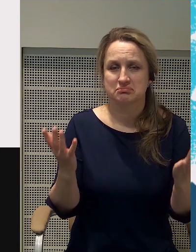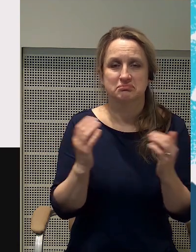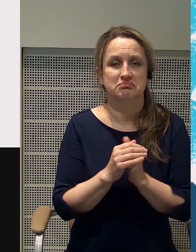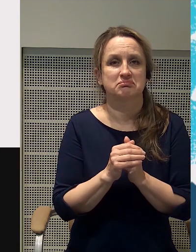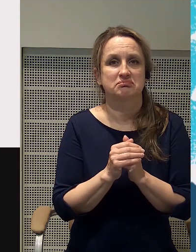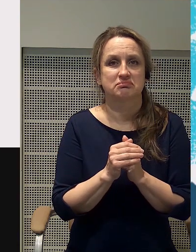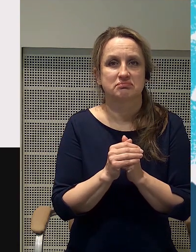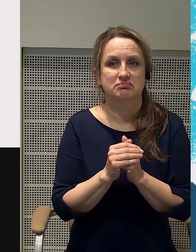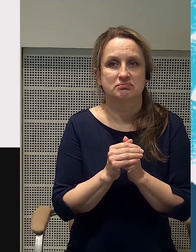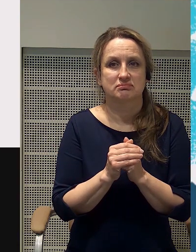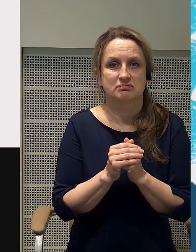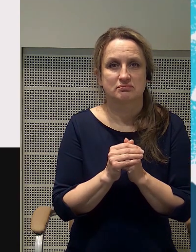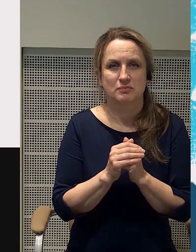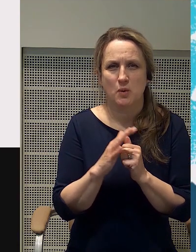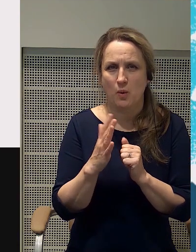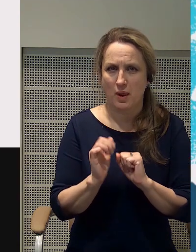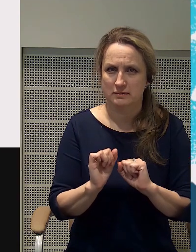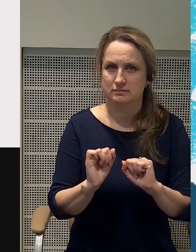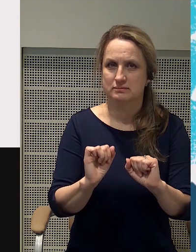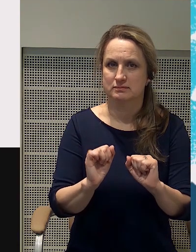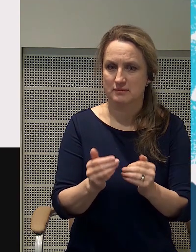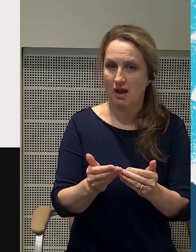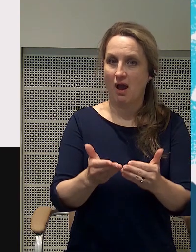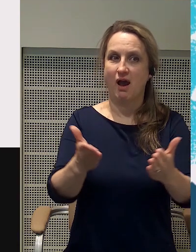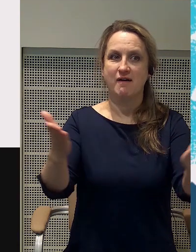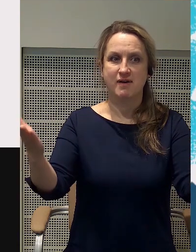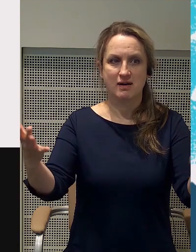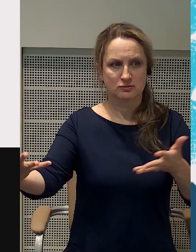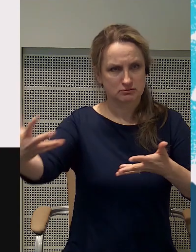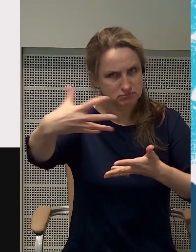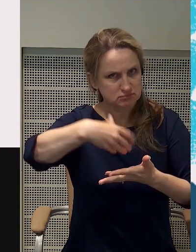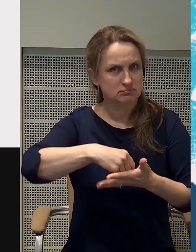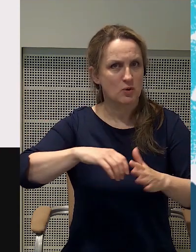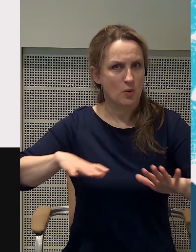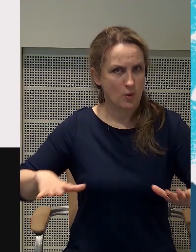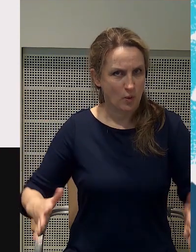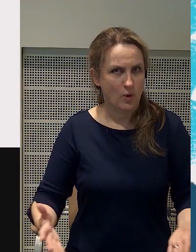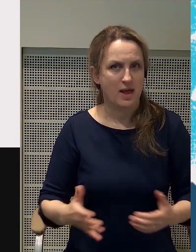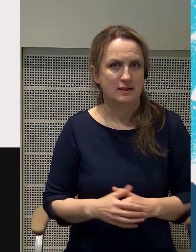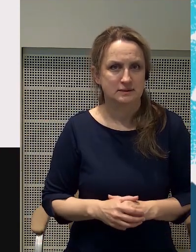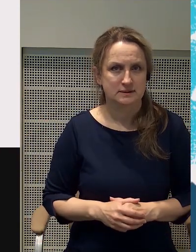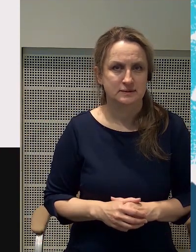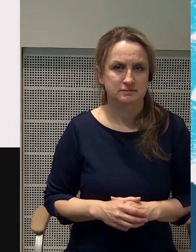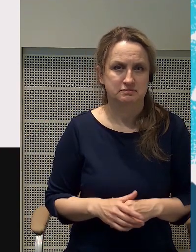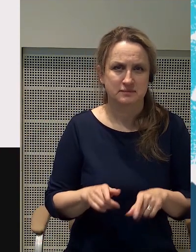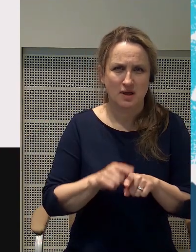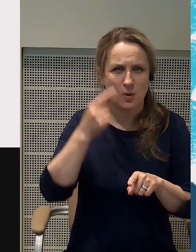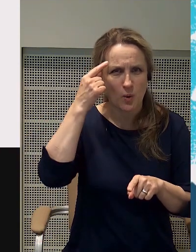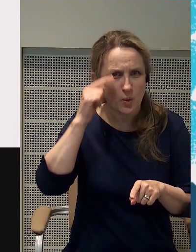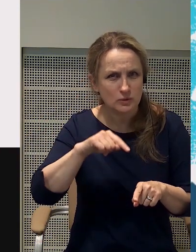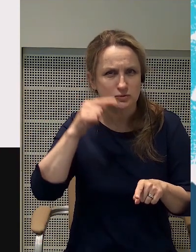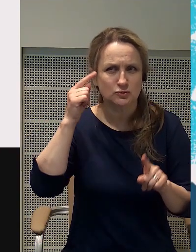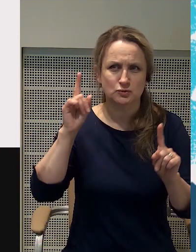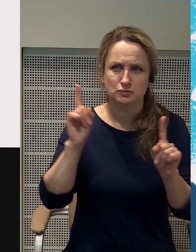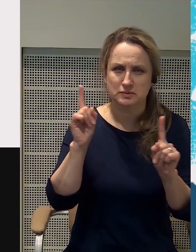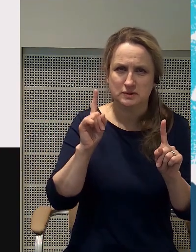engagement. And we help a lot with soft skills development. Here, I'm going to skip. This is an